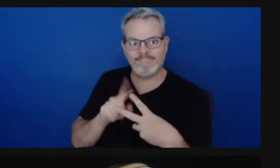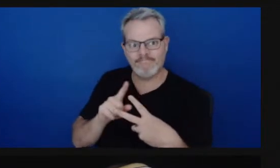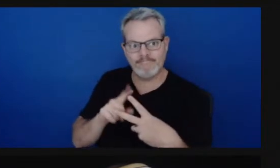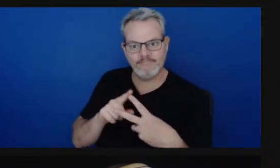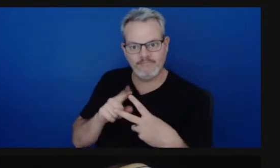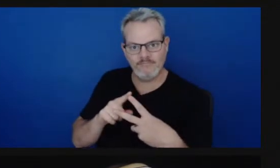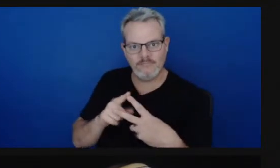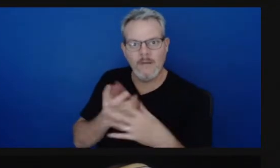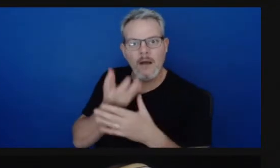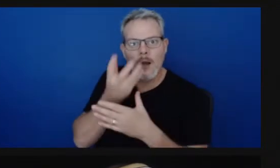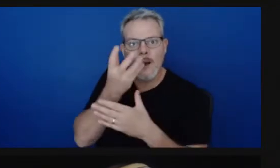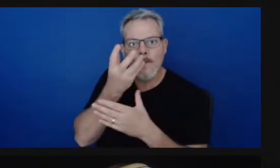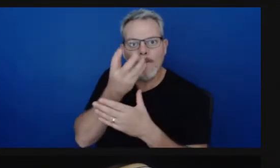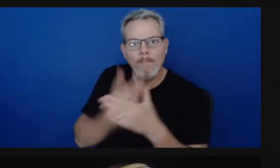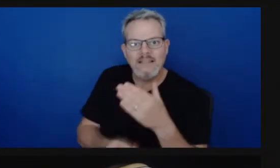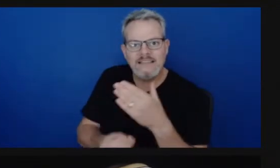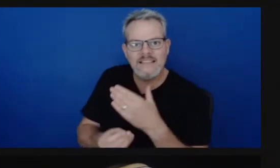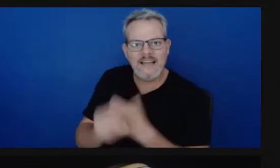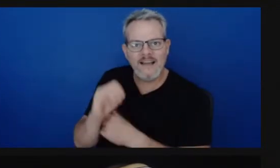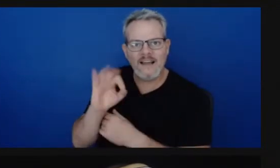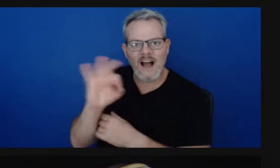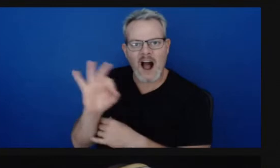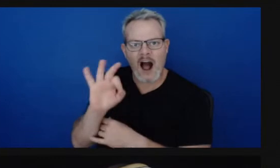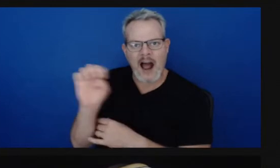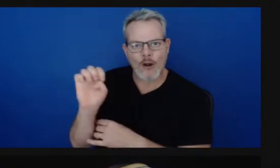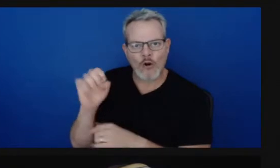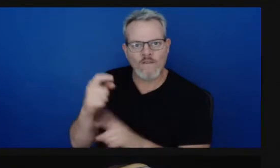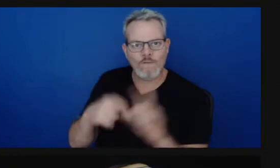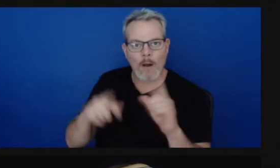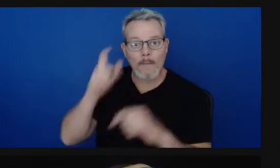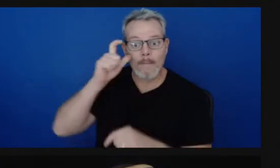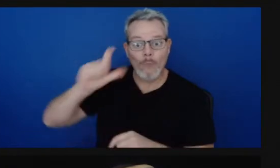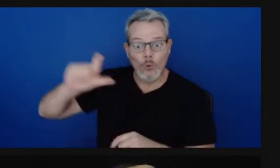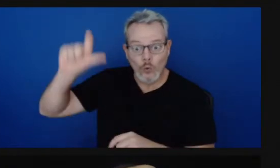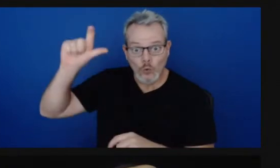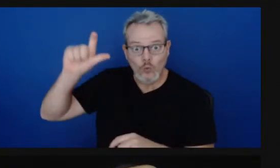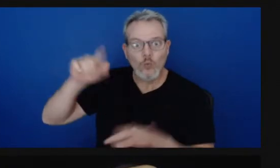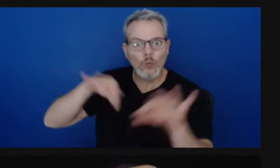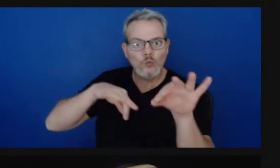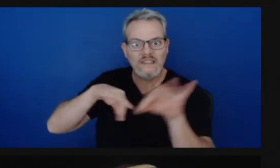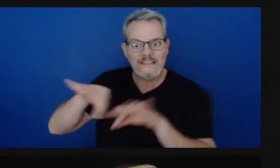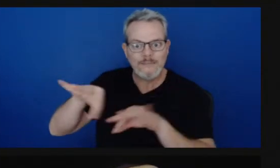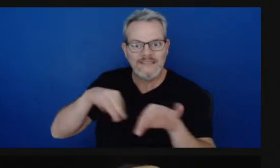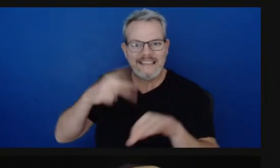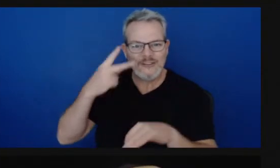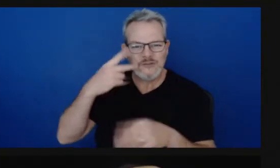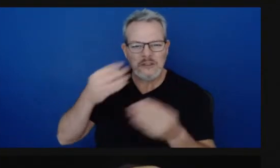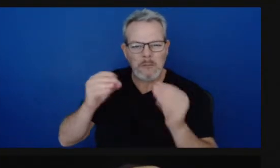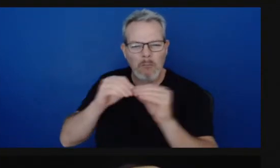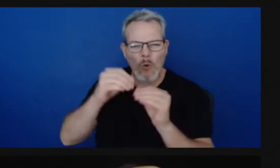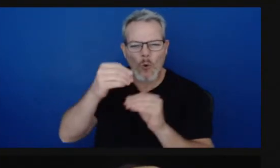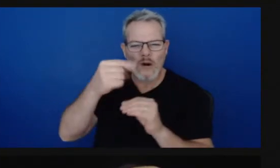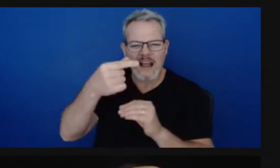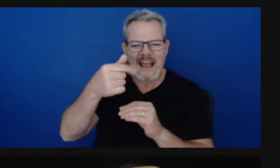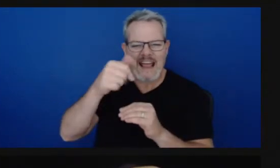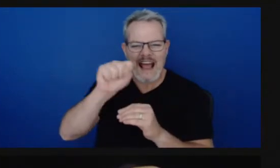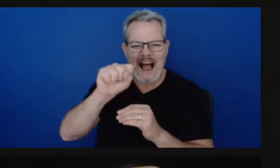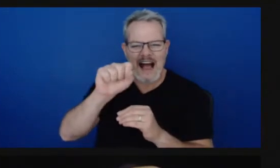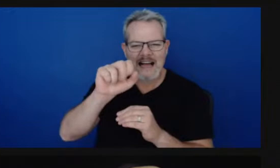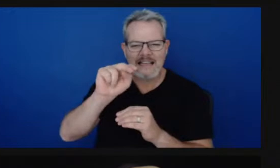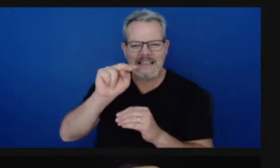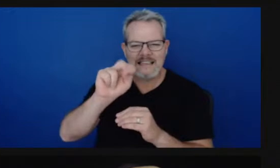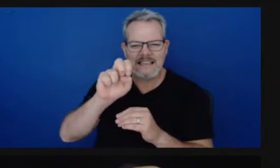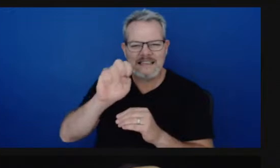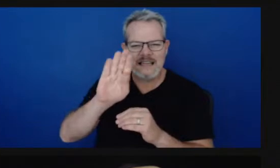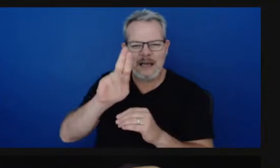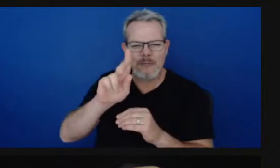missing iron from the moon explains the fact that you see nebular gases coming out of certain hotspots on